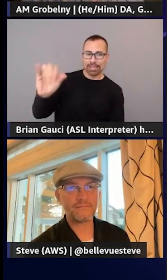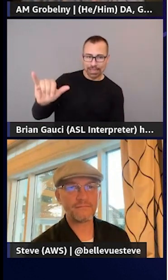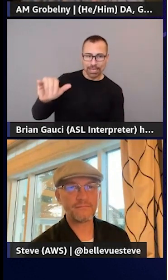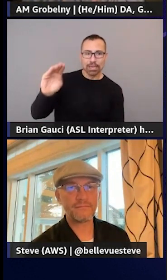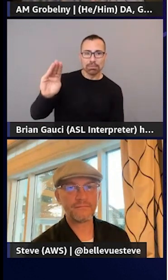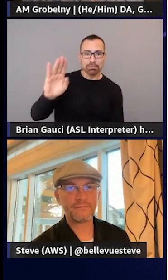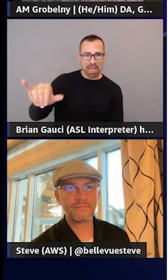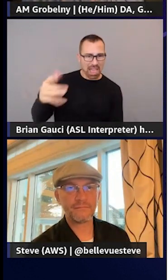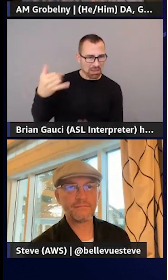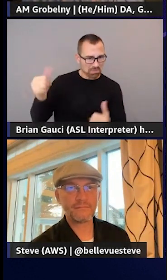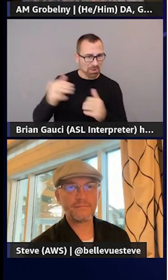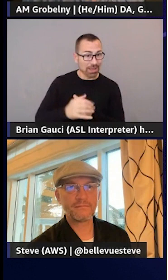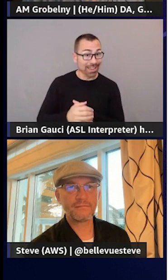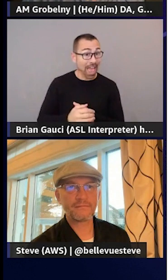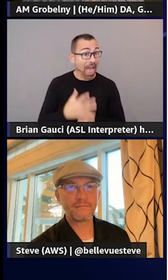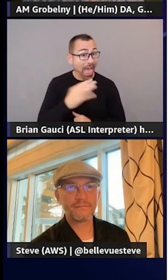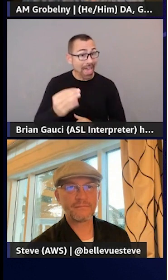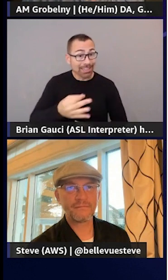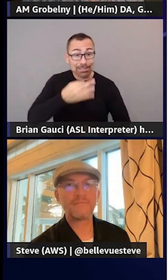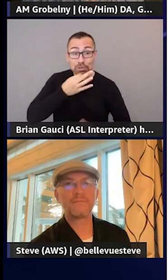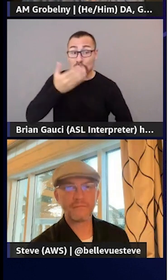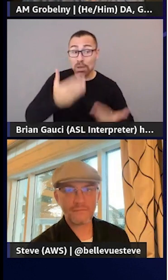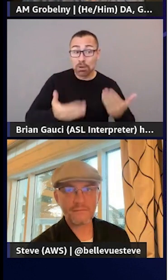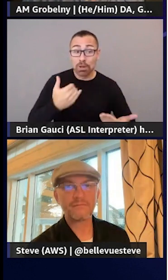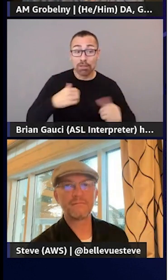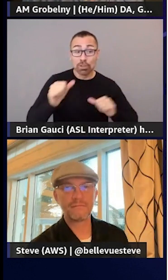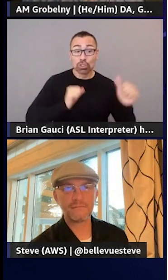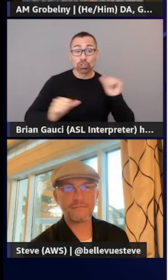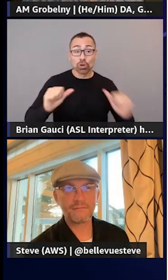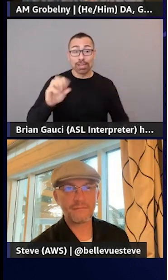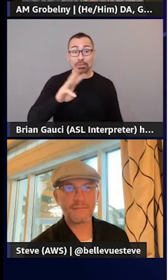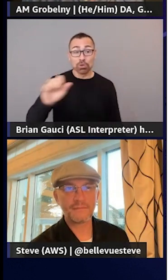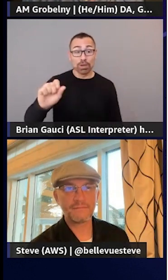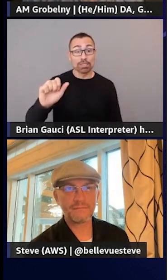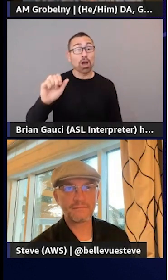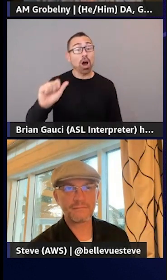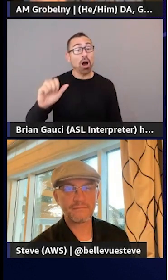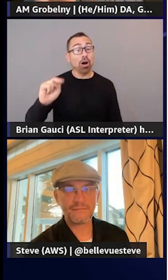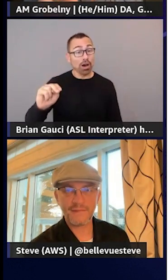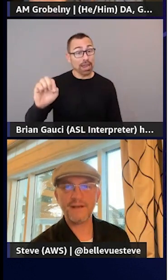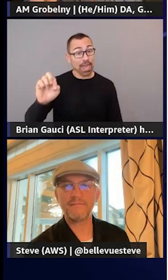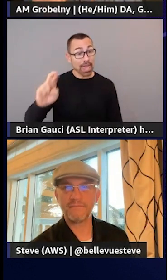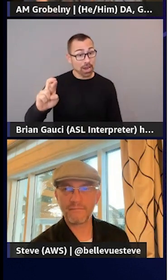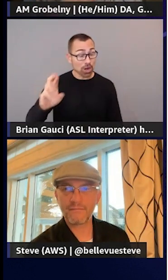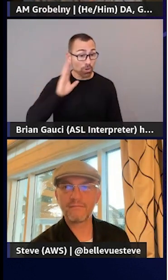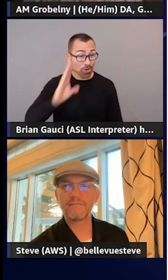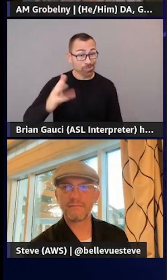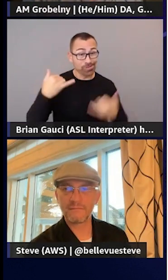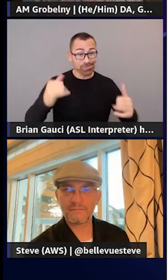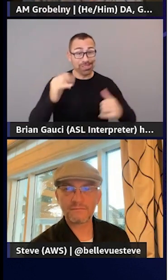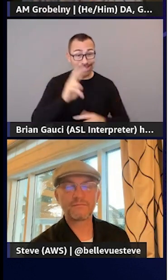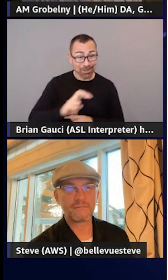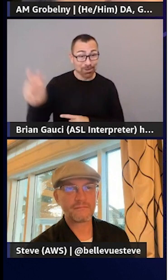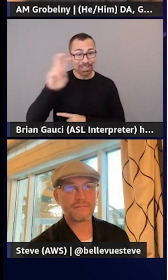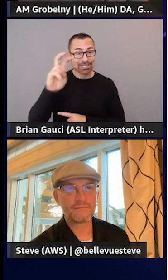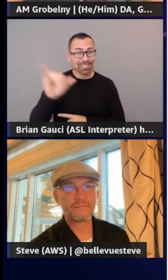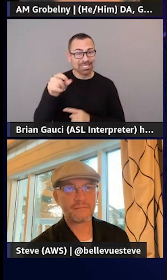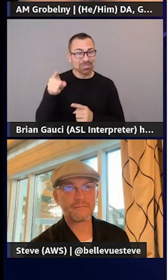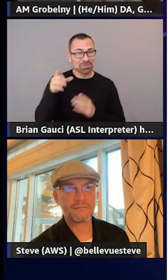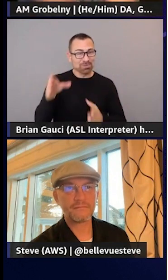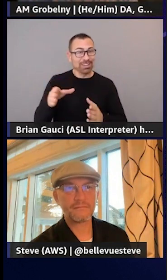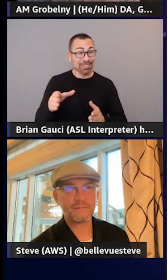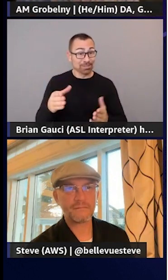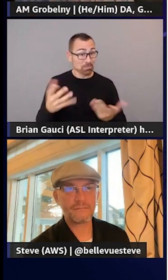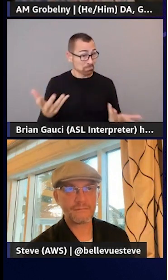Soon there might be a show here on AWS on air where we play quests just like this. So stay tuned for that. And we'll be